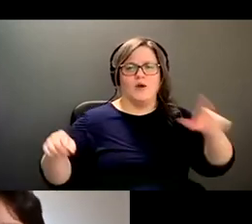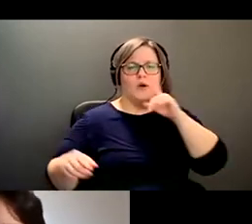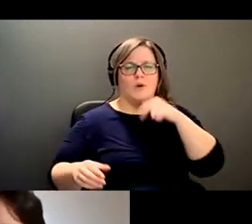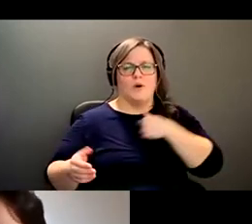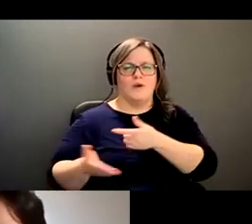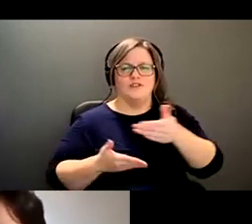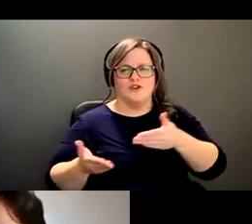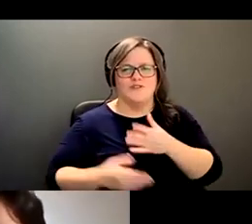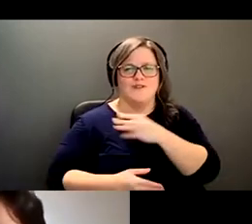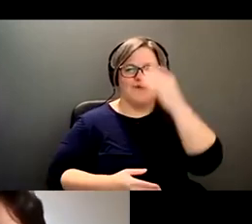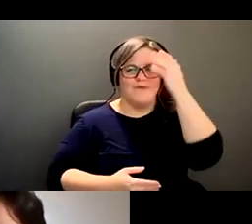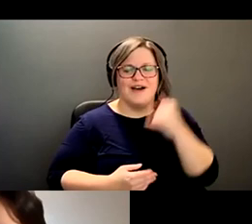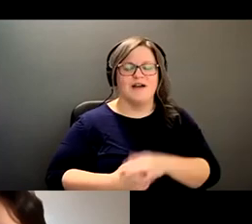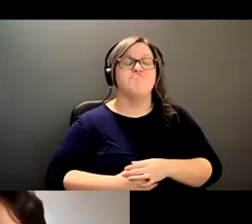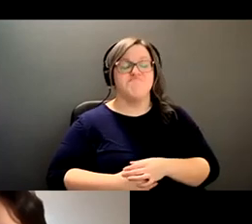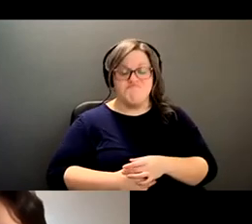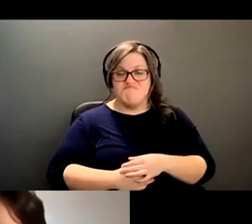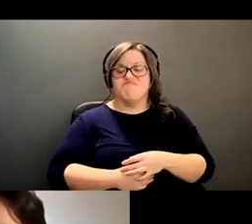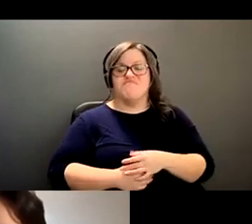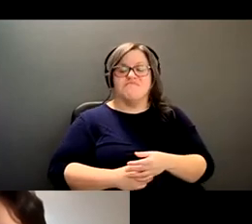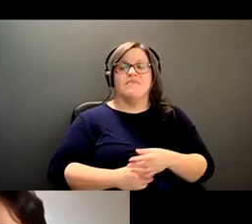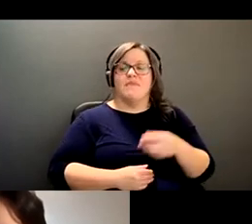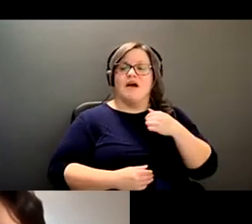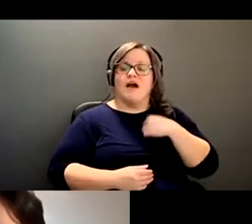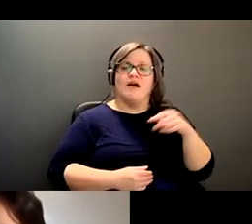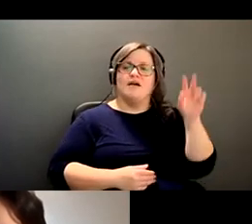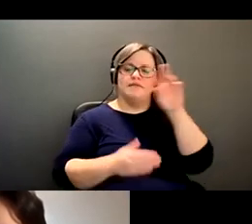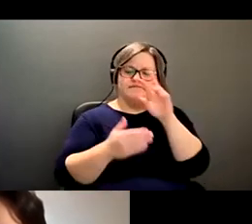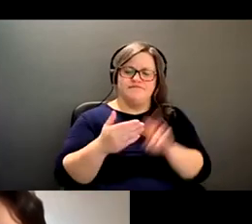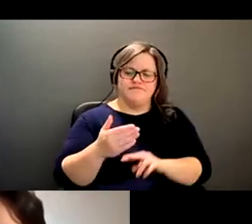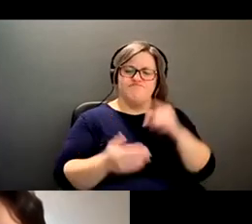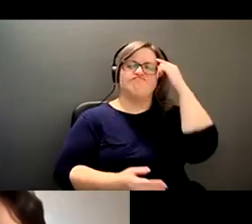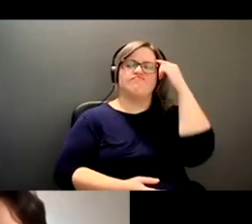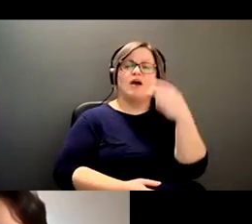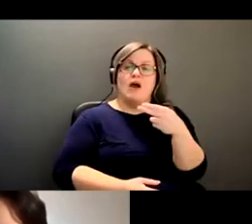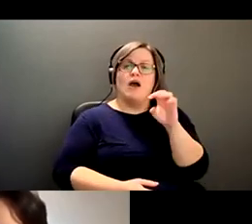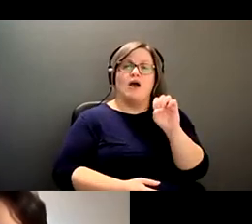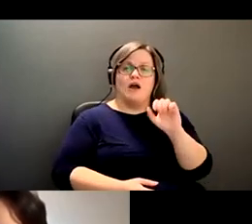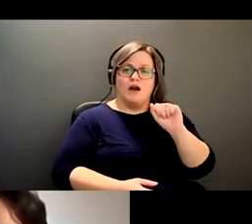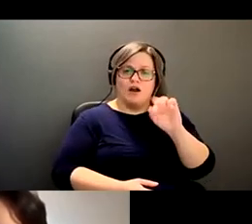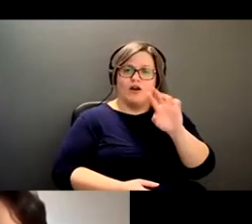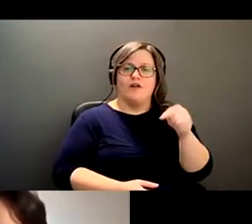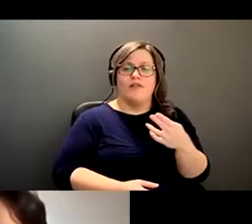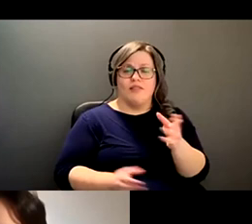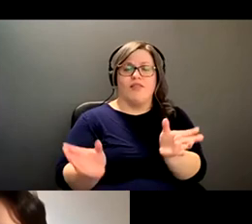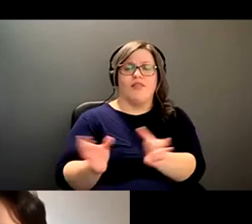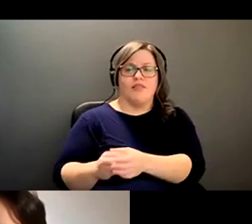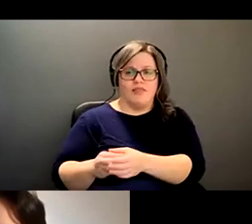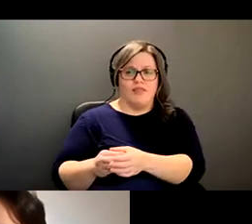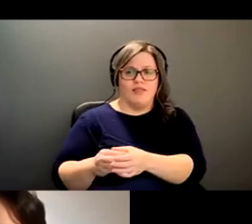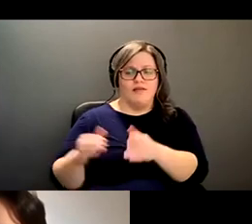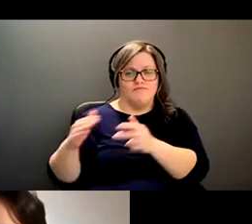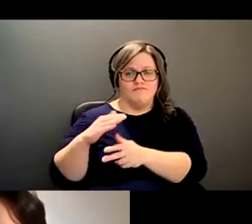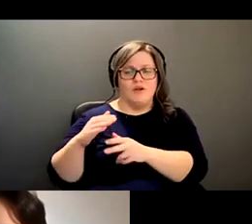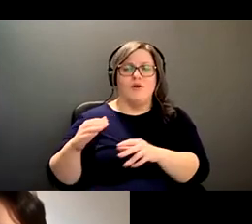Yeah, my first reaction to that reminds me of how, you know, Hearth is situated at Bathurst